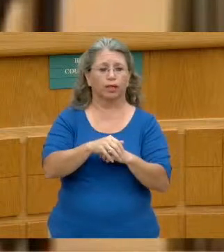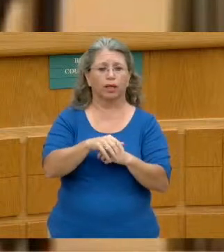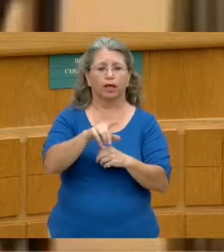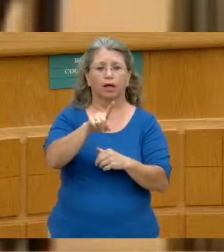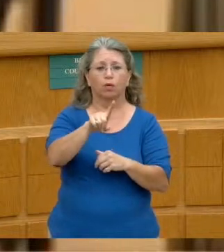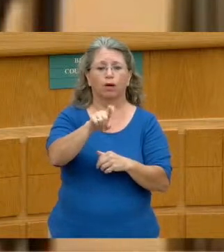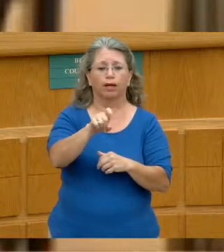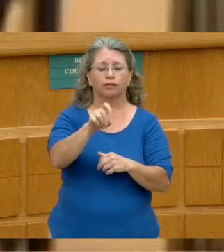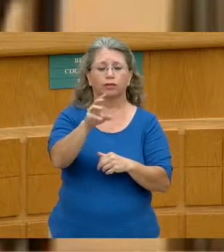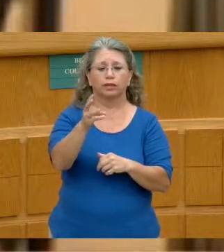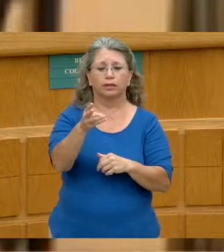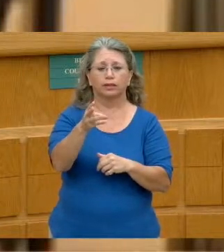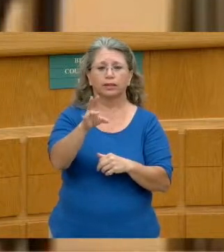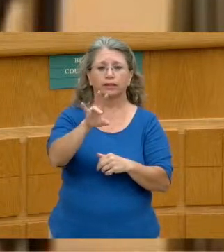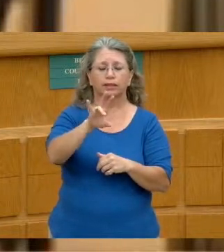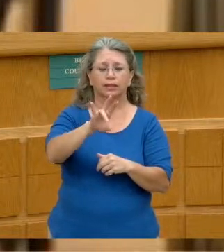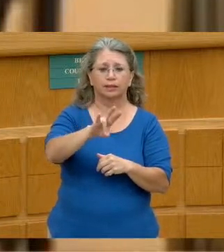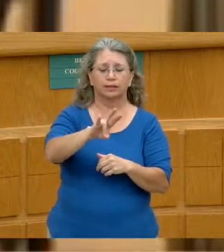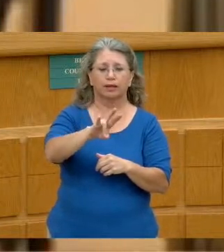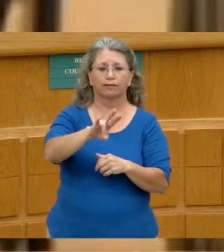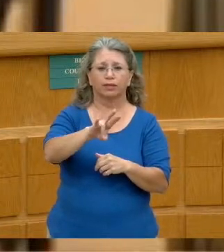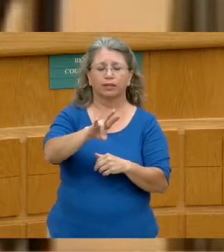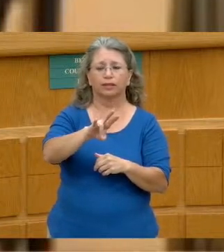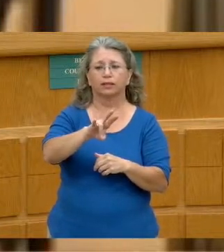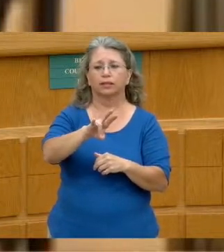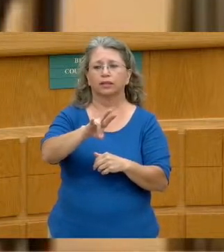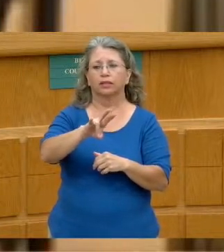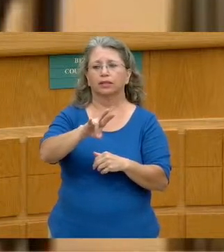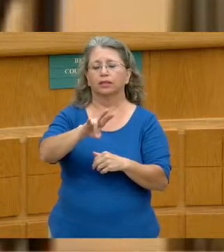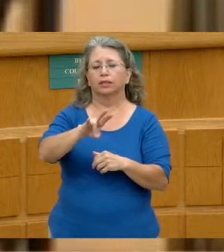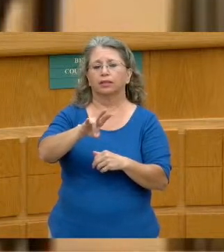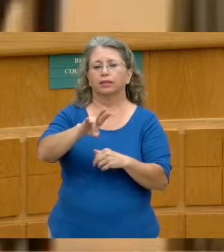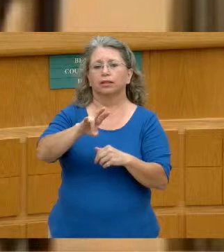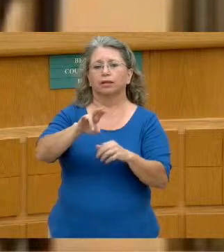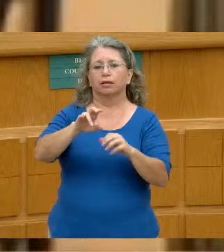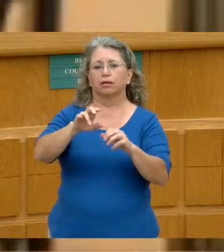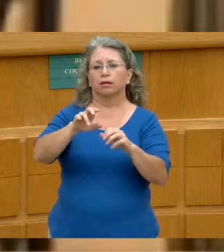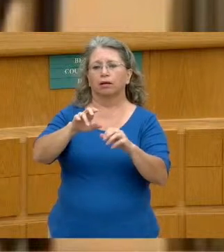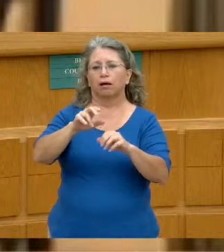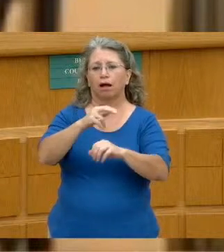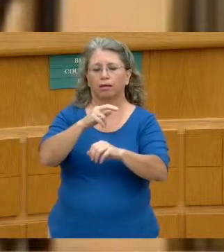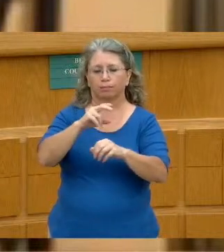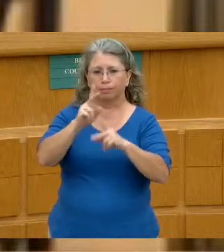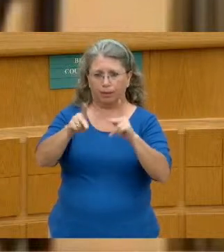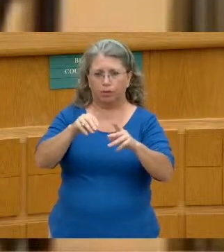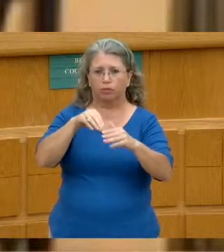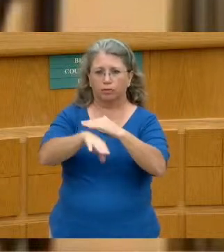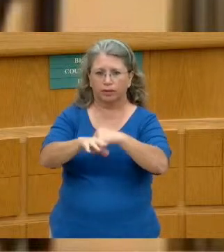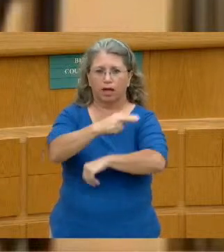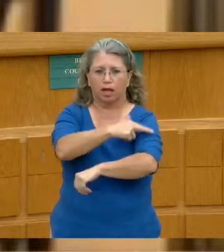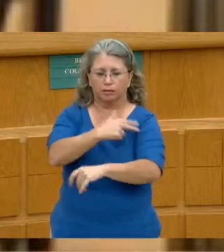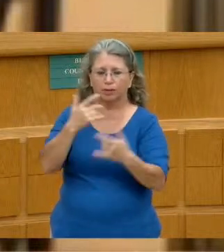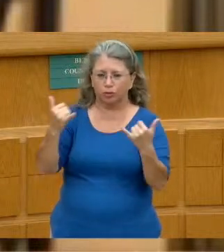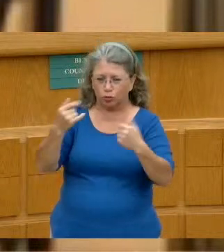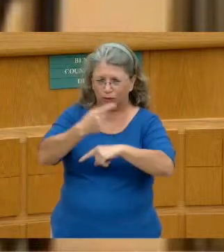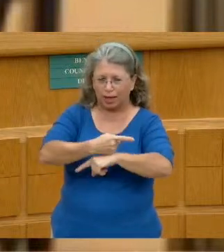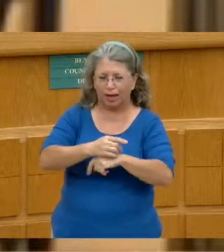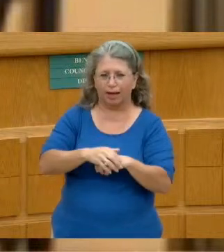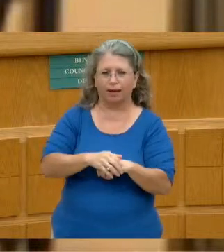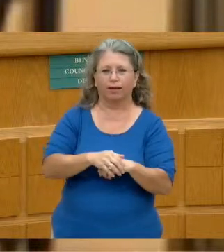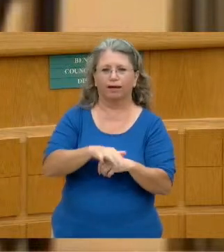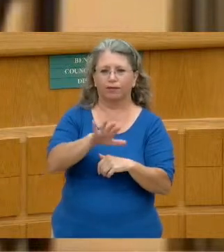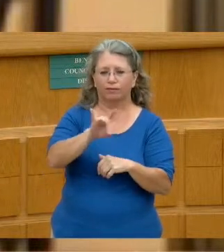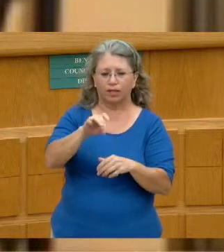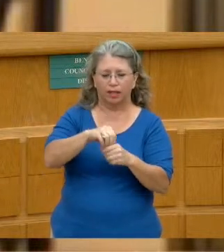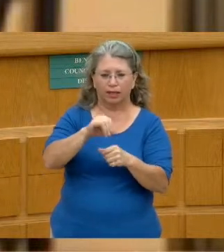167 COVID-19 hospitalizations between the 3 hospitals, 58 in ICU, and nearly half of them are